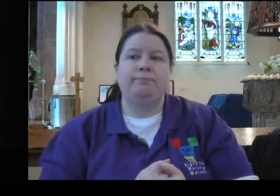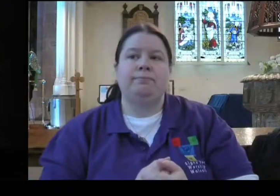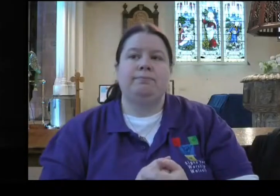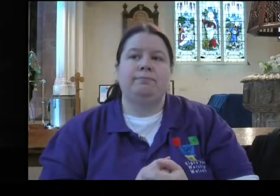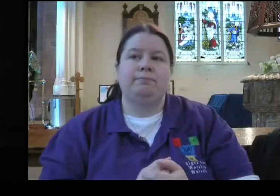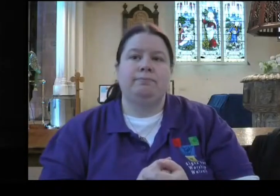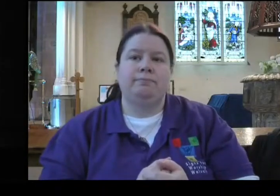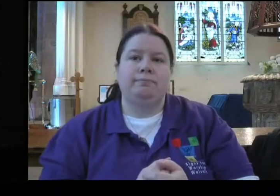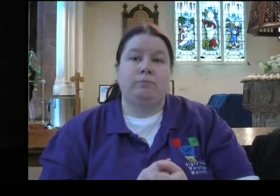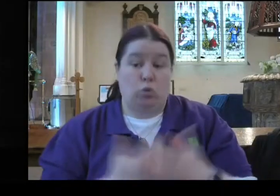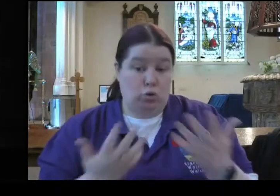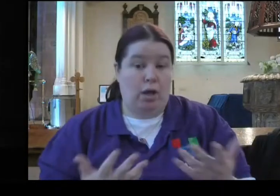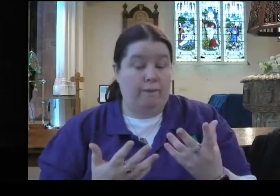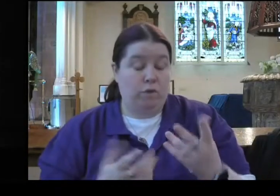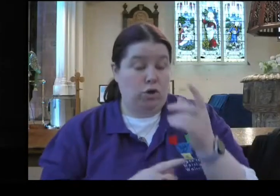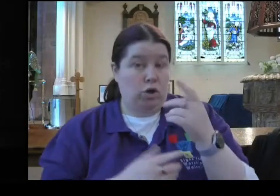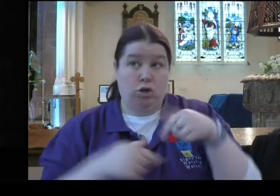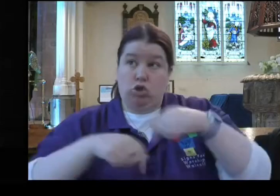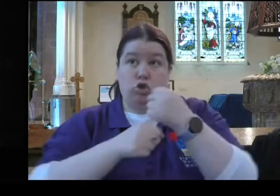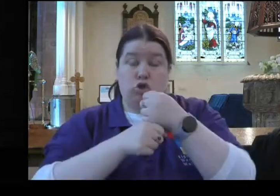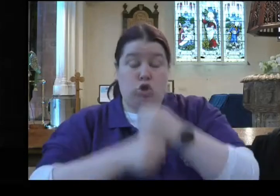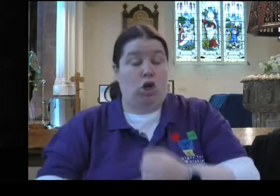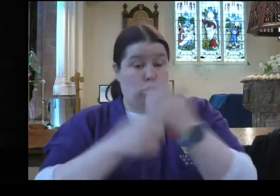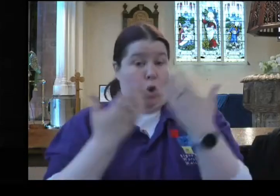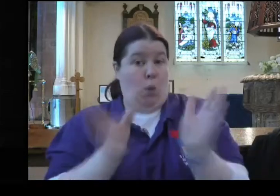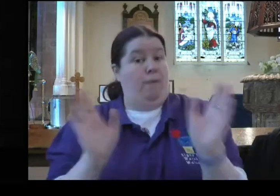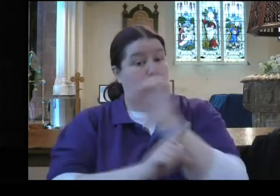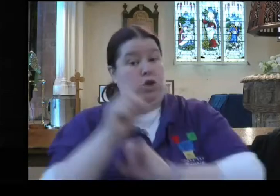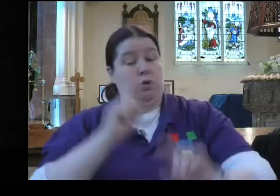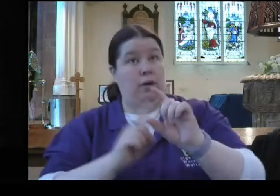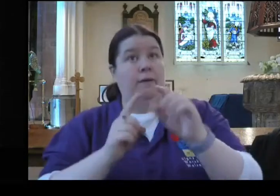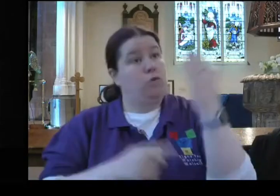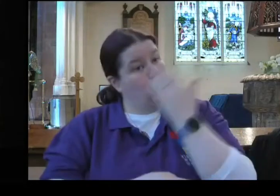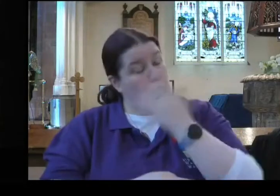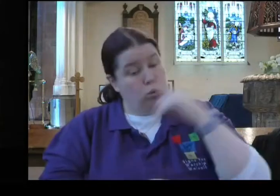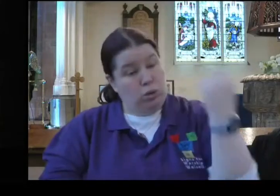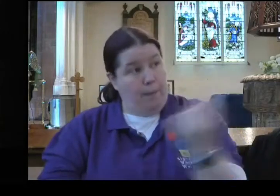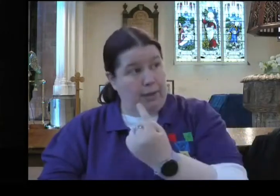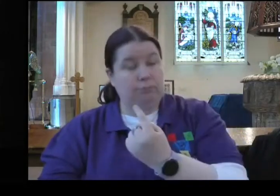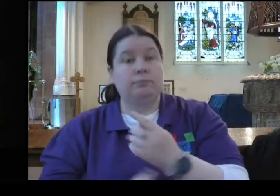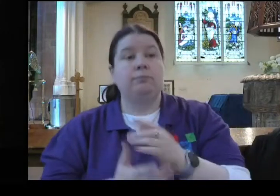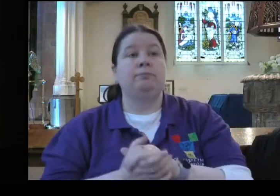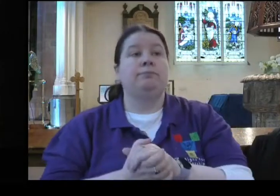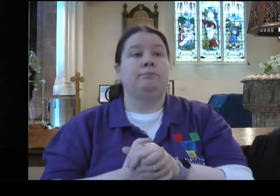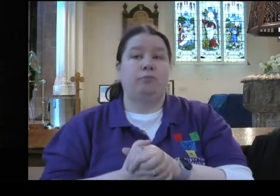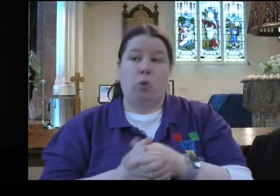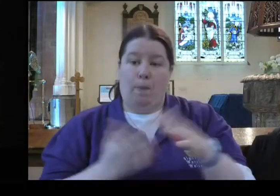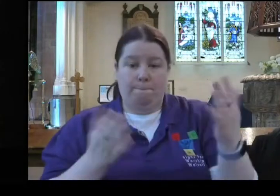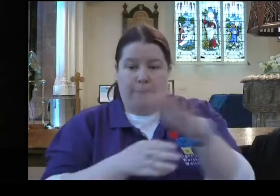up our church for community use fairly regularly, for the schools to come in and use it, for places of